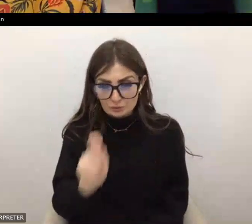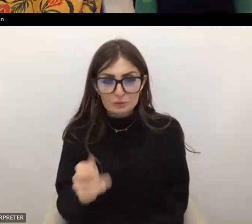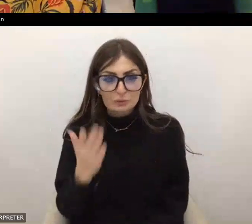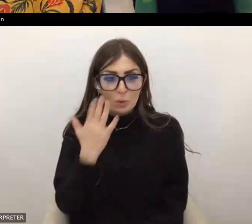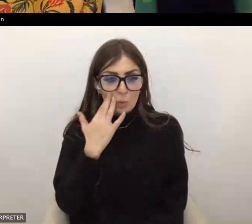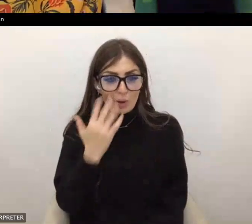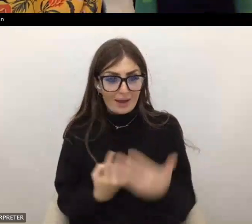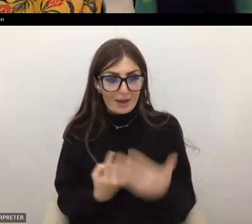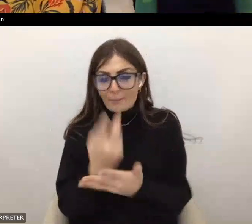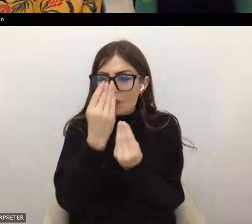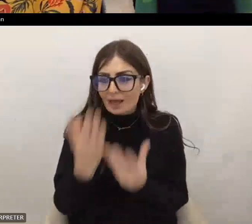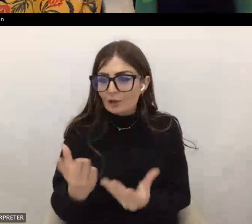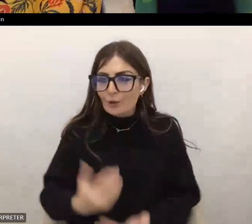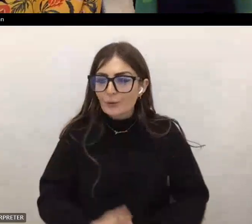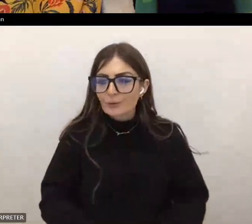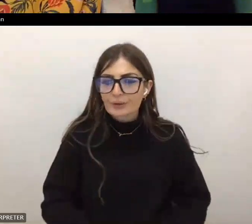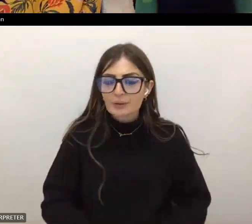know.